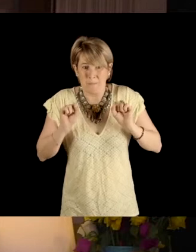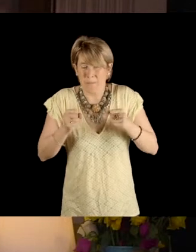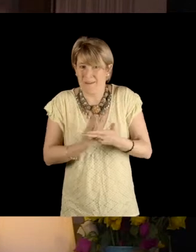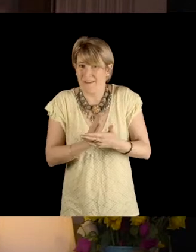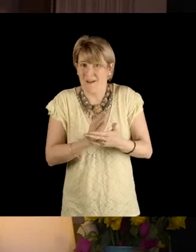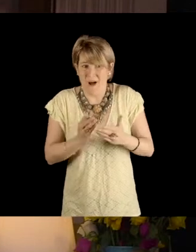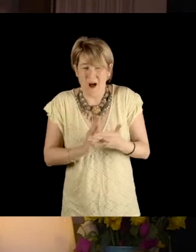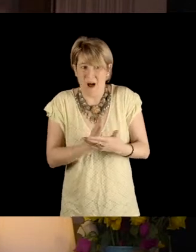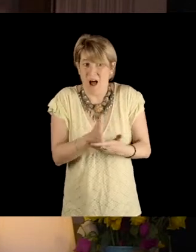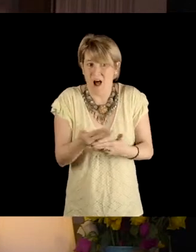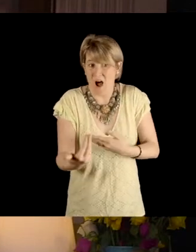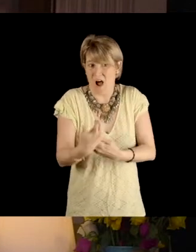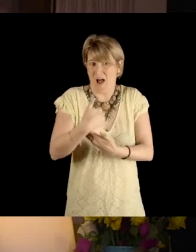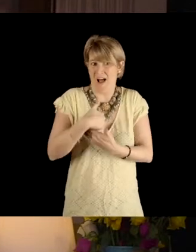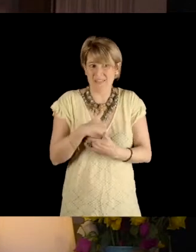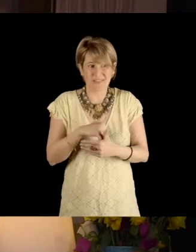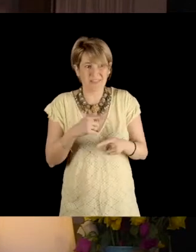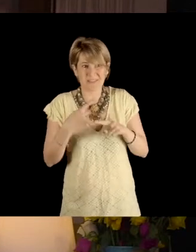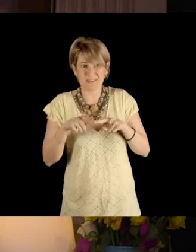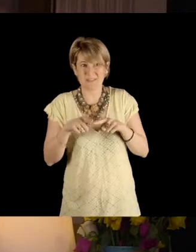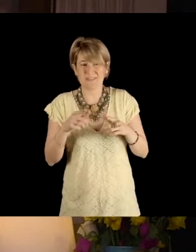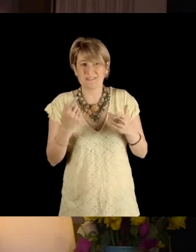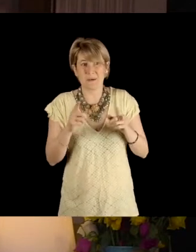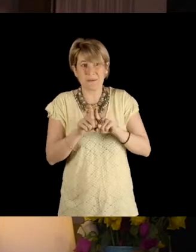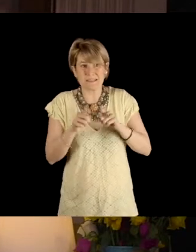There is a beautiful example of an elephant